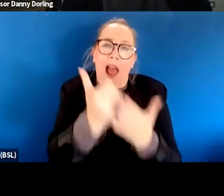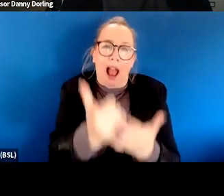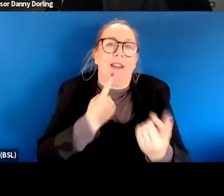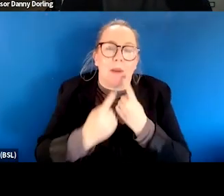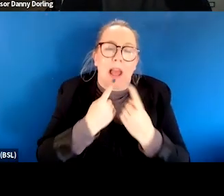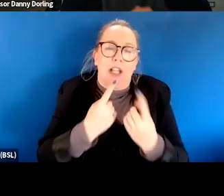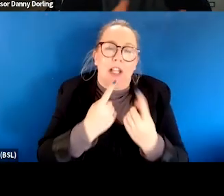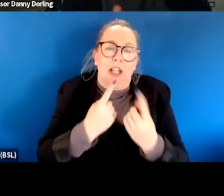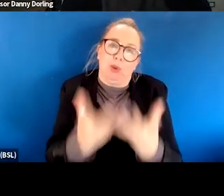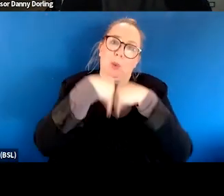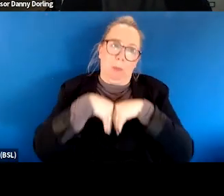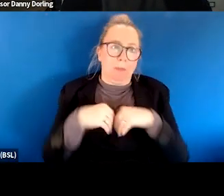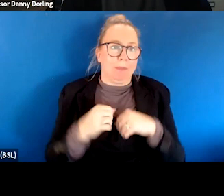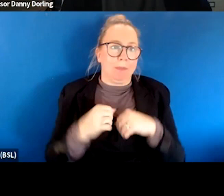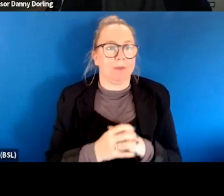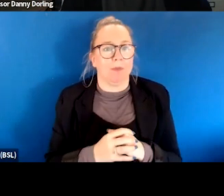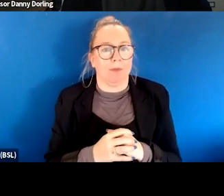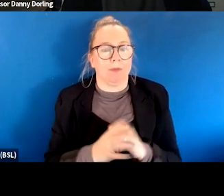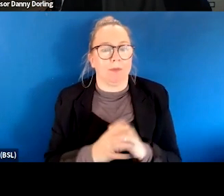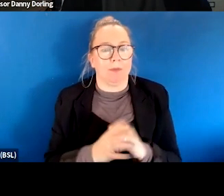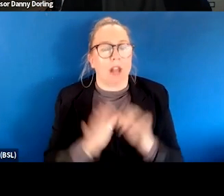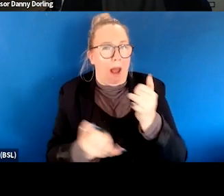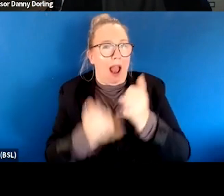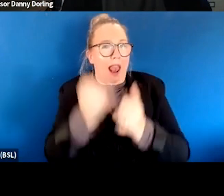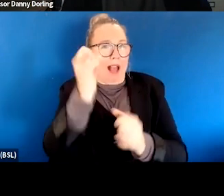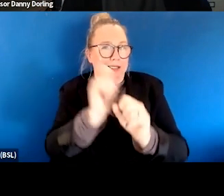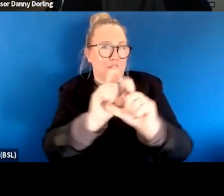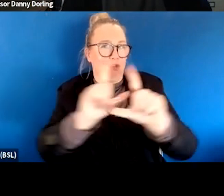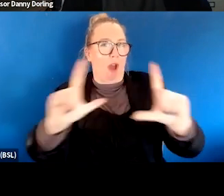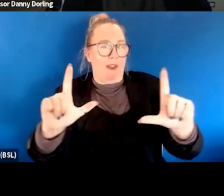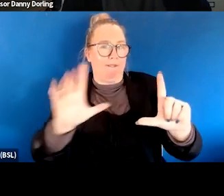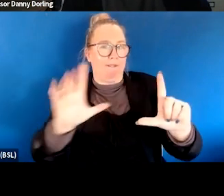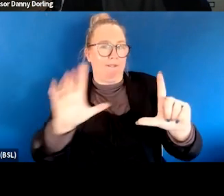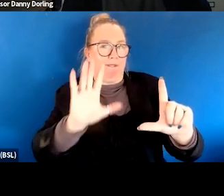My last graph about the actual pandemic, and then I'll